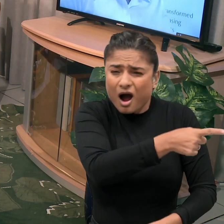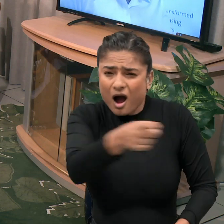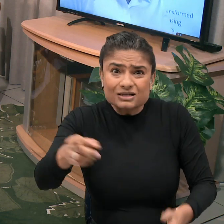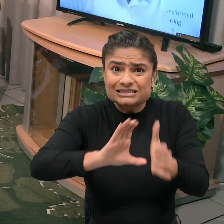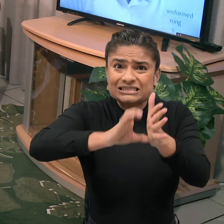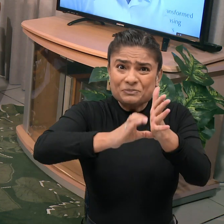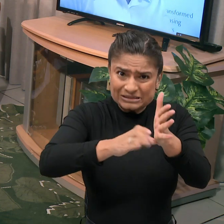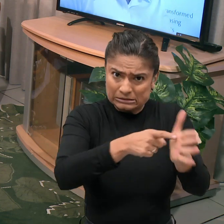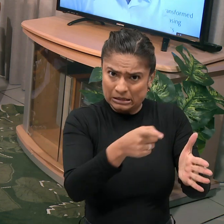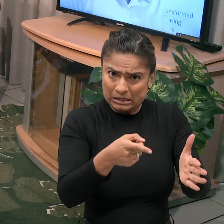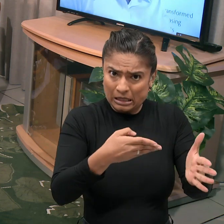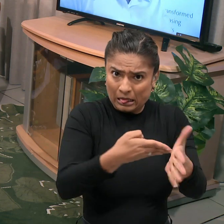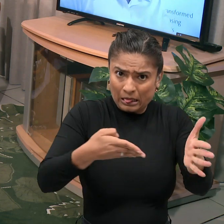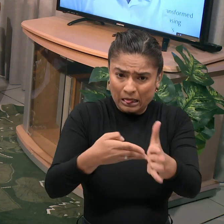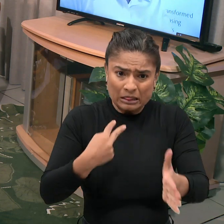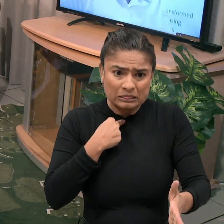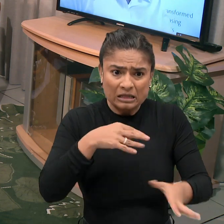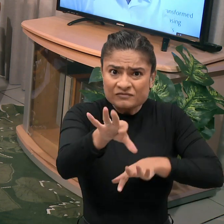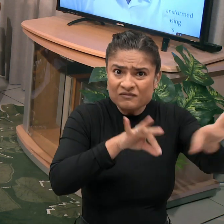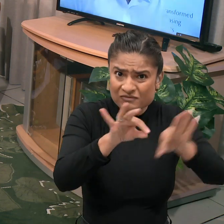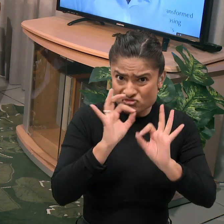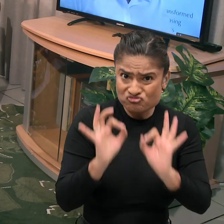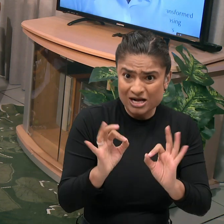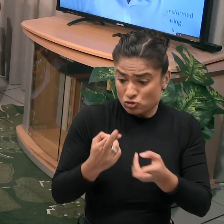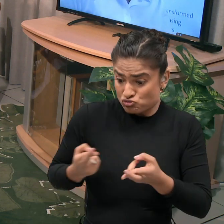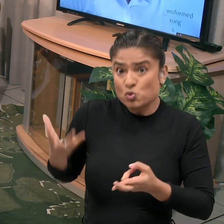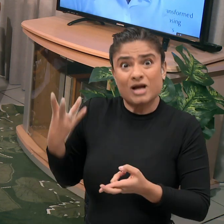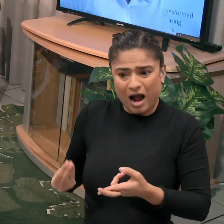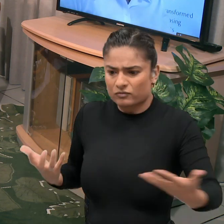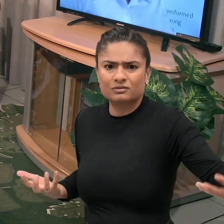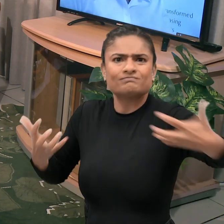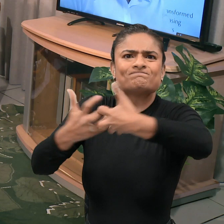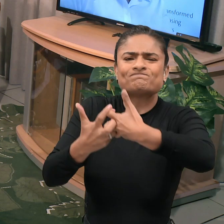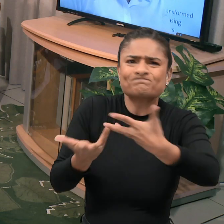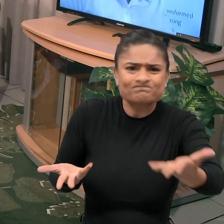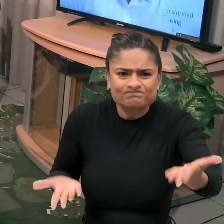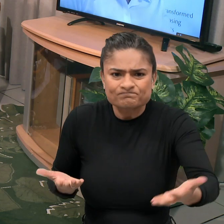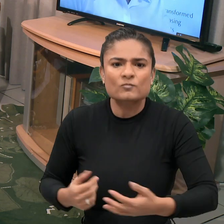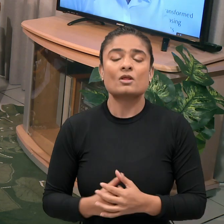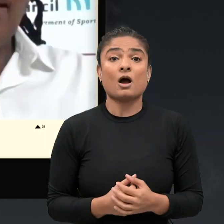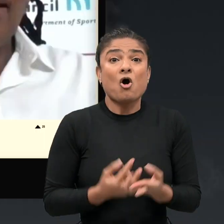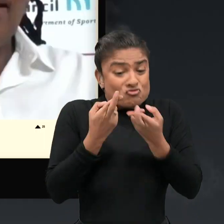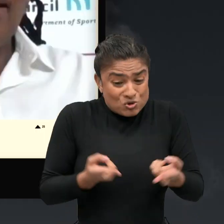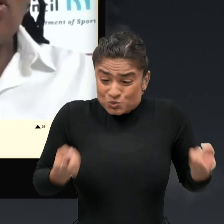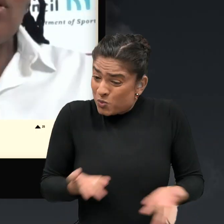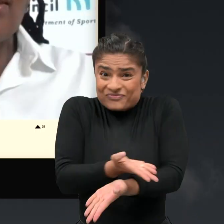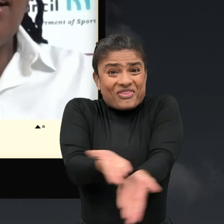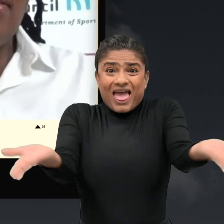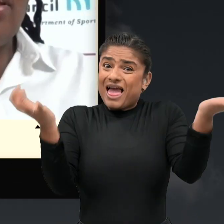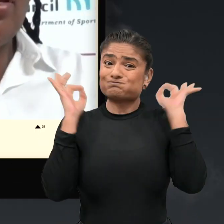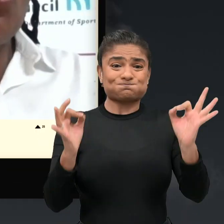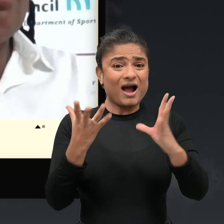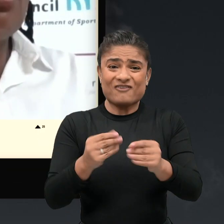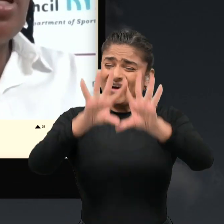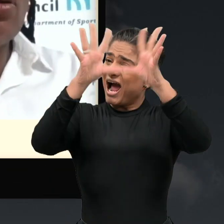you find that artists with disabilities are not coming forward in order to claim those resources. The resources